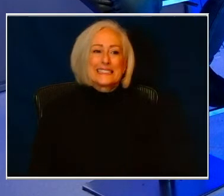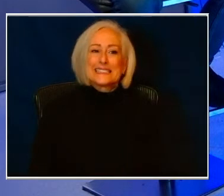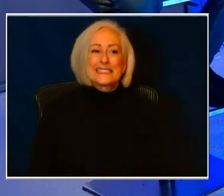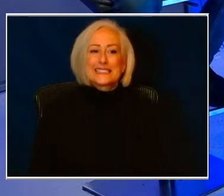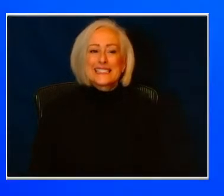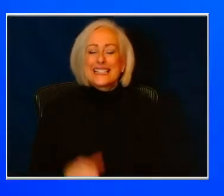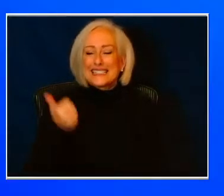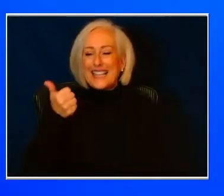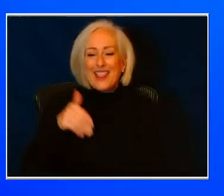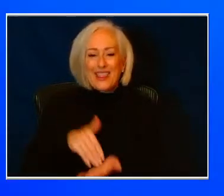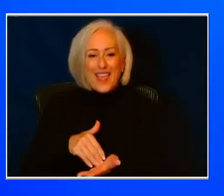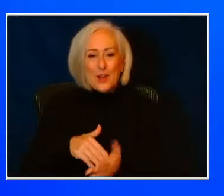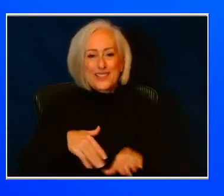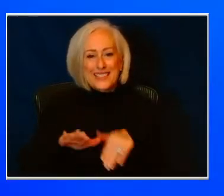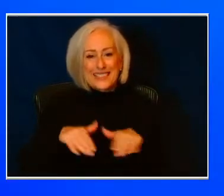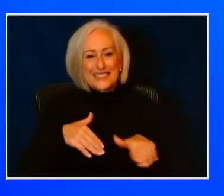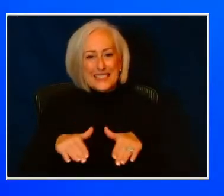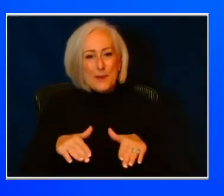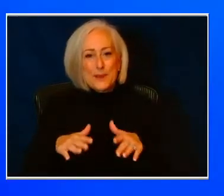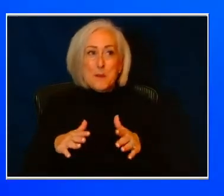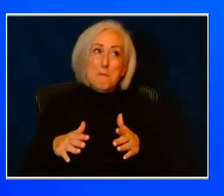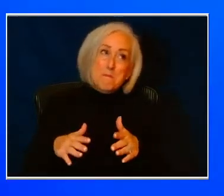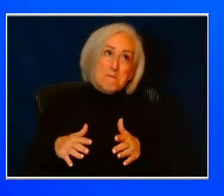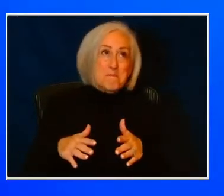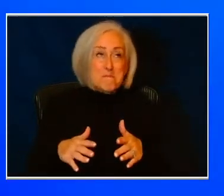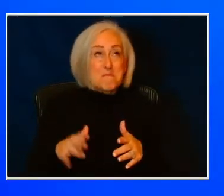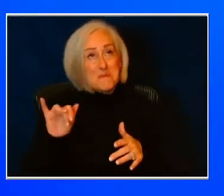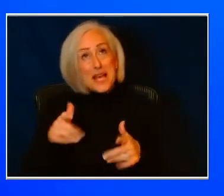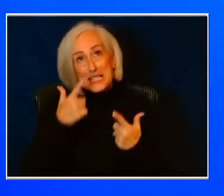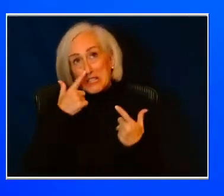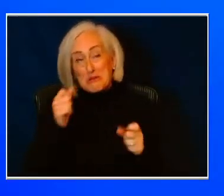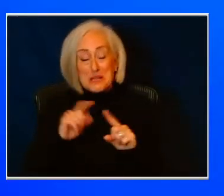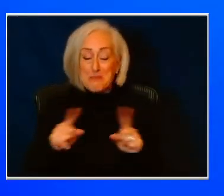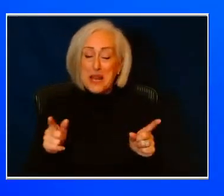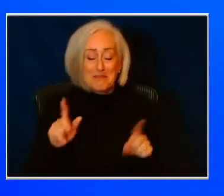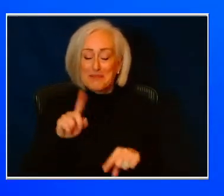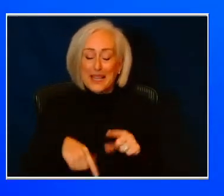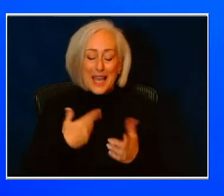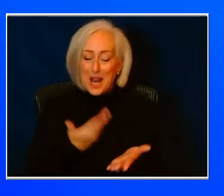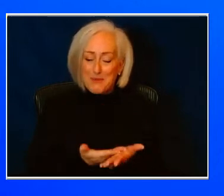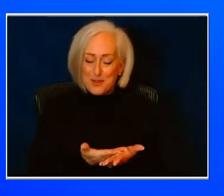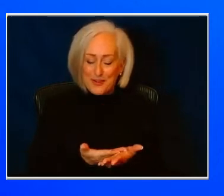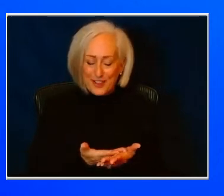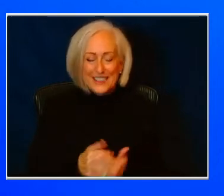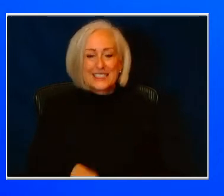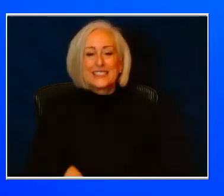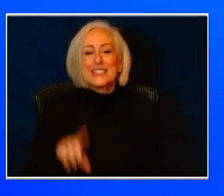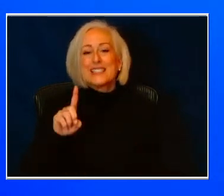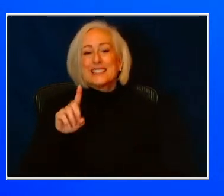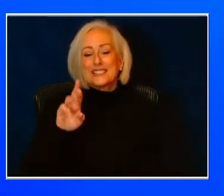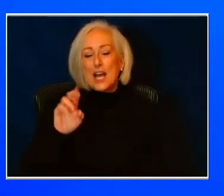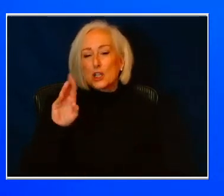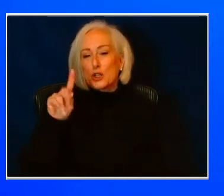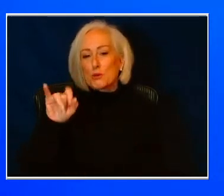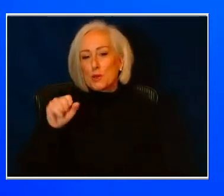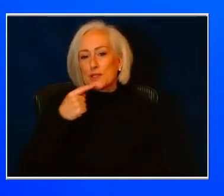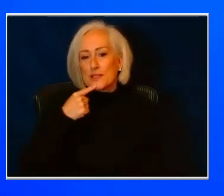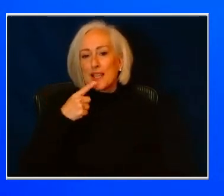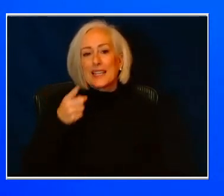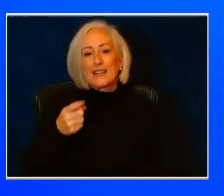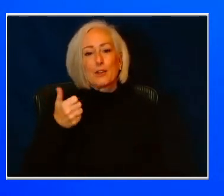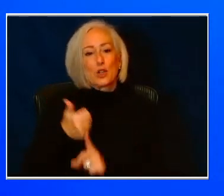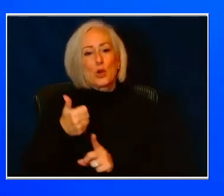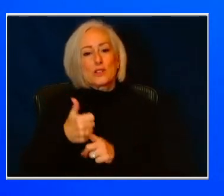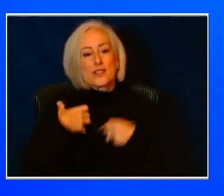of a fruit fly, but that would be quite intriguing. But essentially, I think Dr. Barnes was mentioning before, I think if you have a healthy lifestyle, if